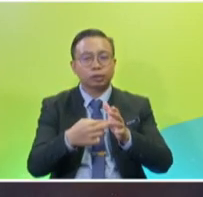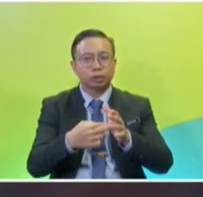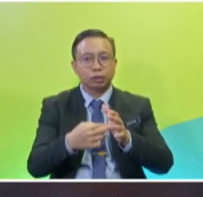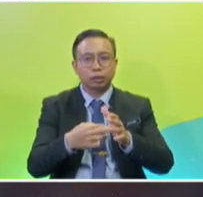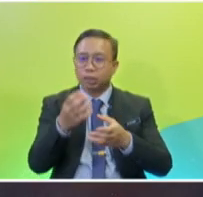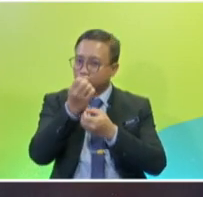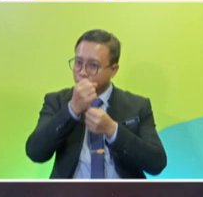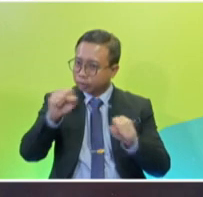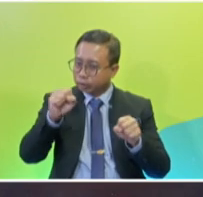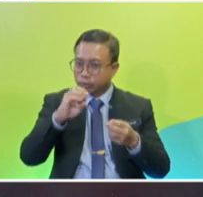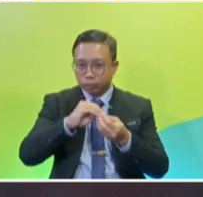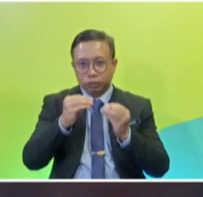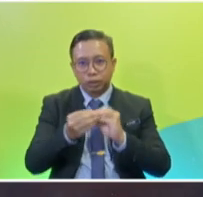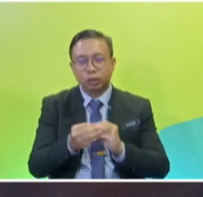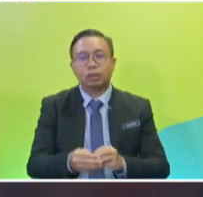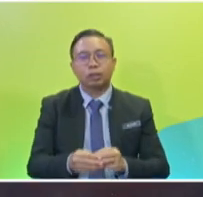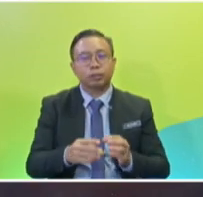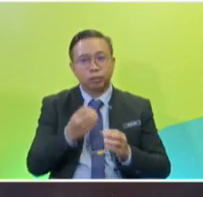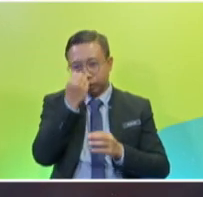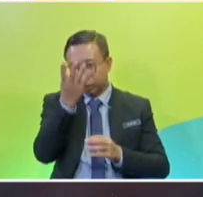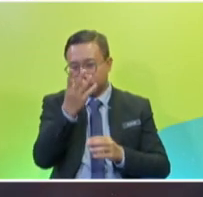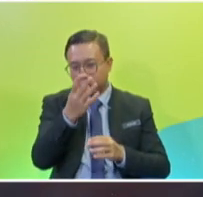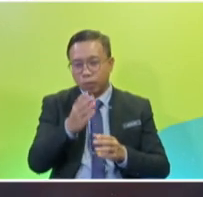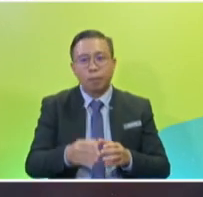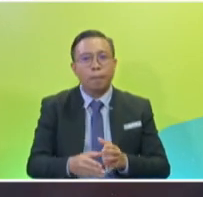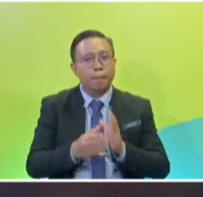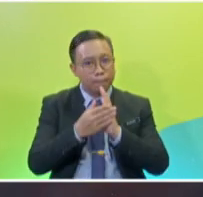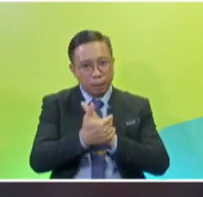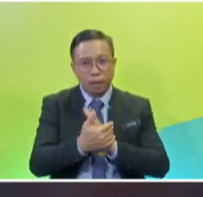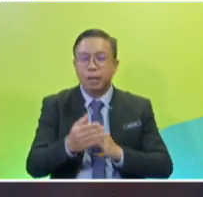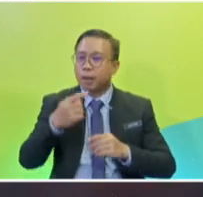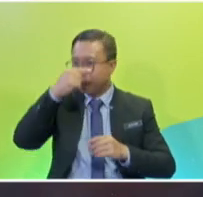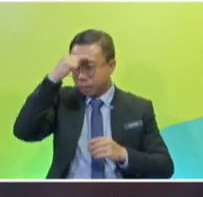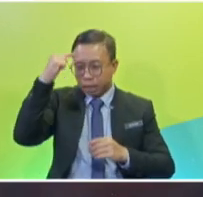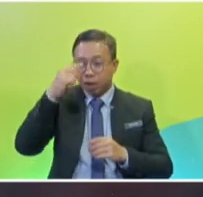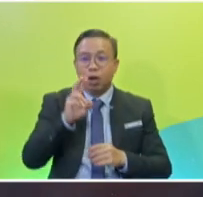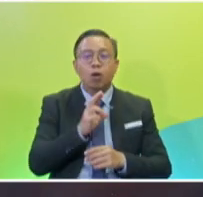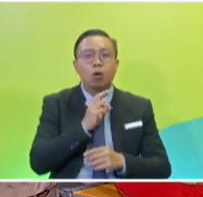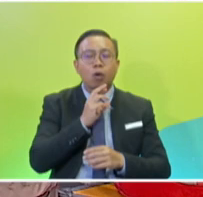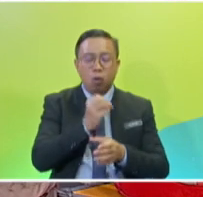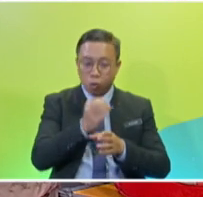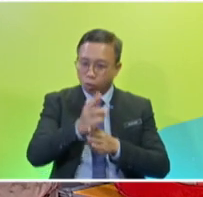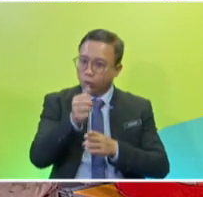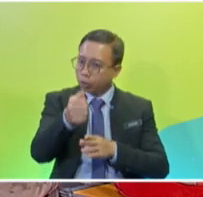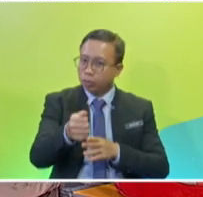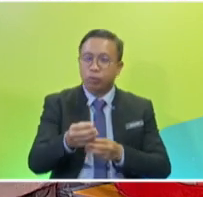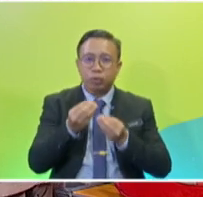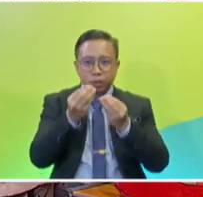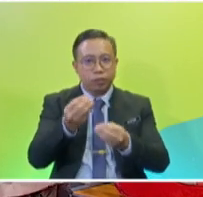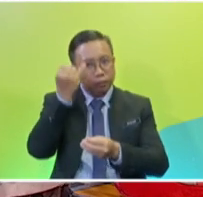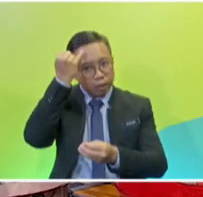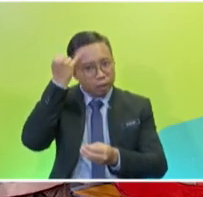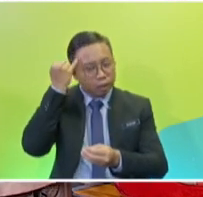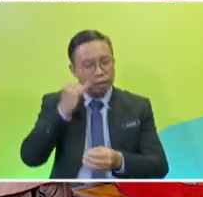the problem mentioned by black, or you give ideas. So what was my black color just now? I